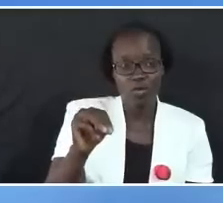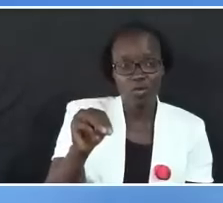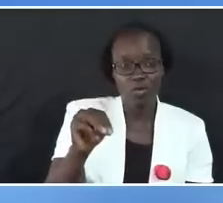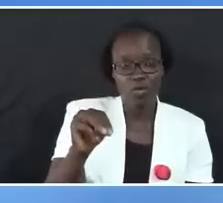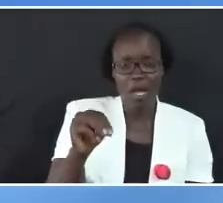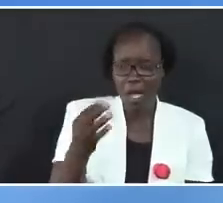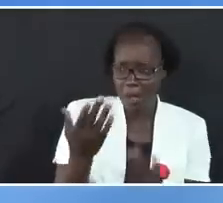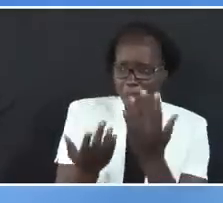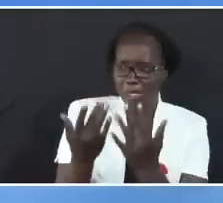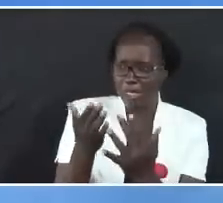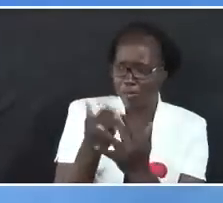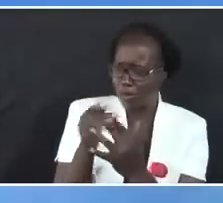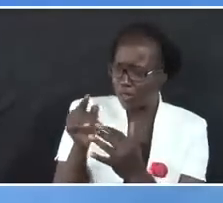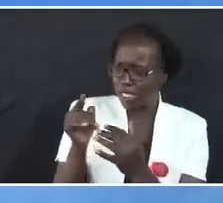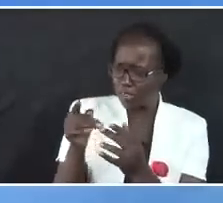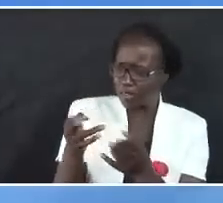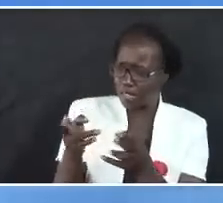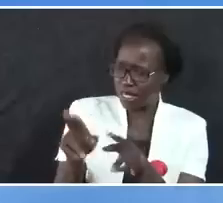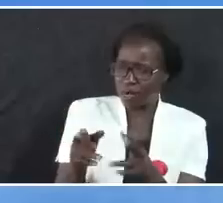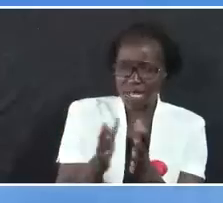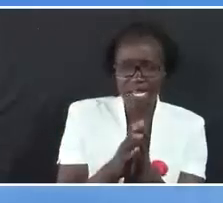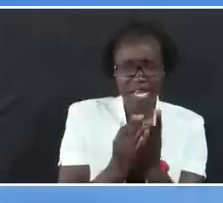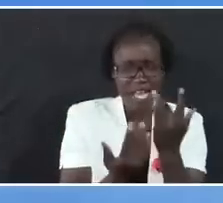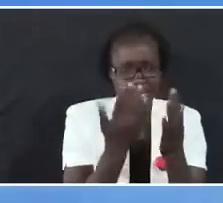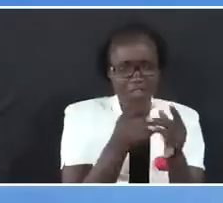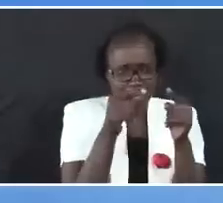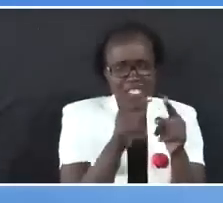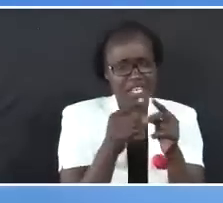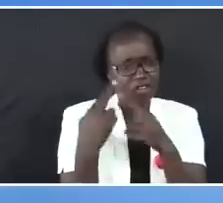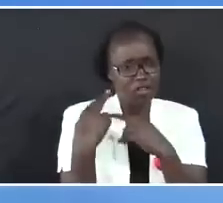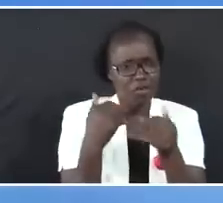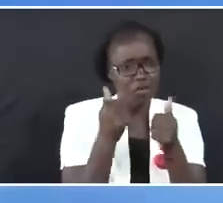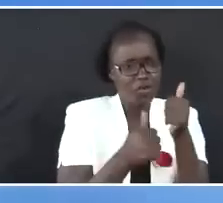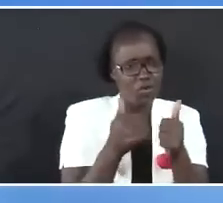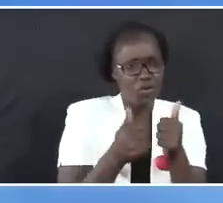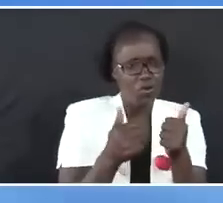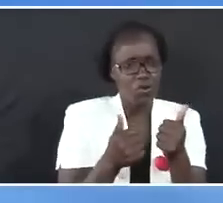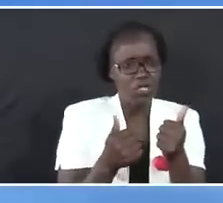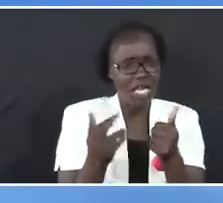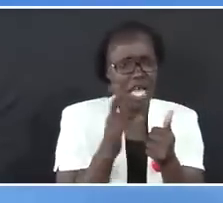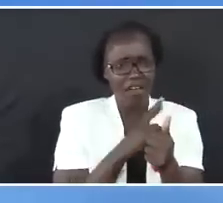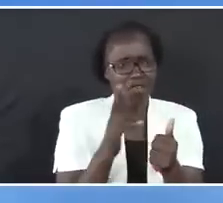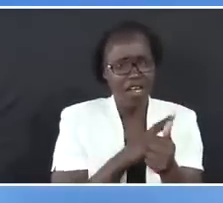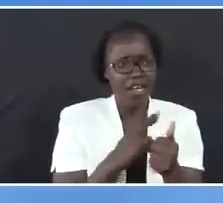Between that burning that was going on and the fire that burnt it, which one was eternal?